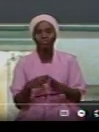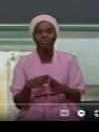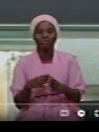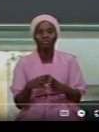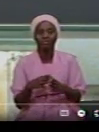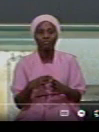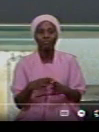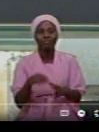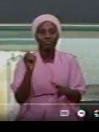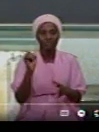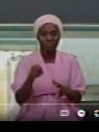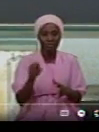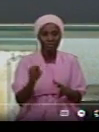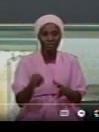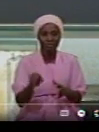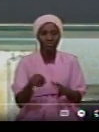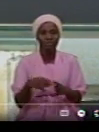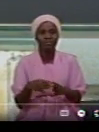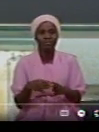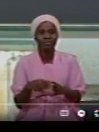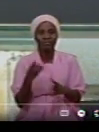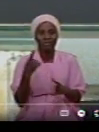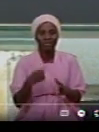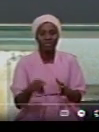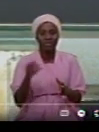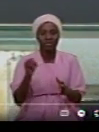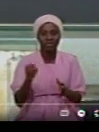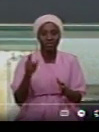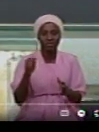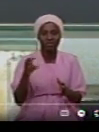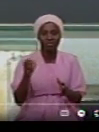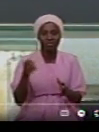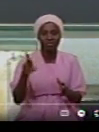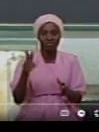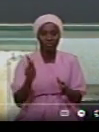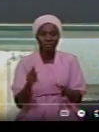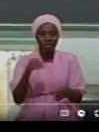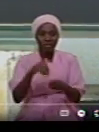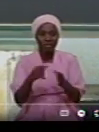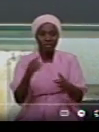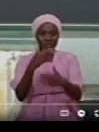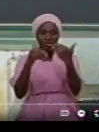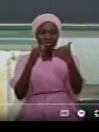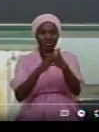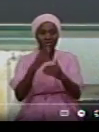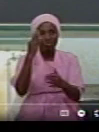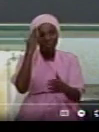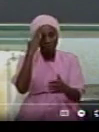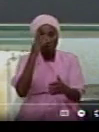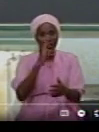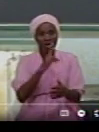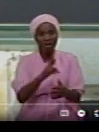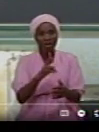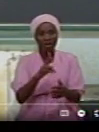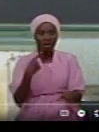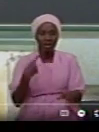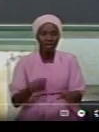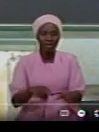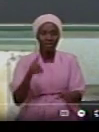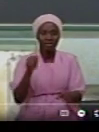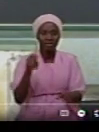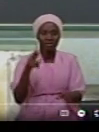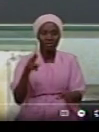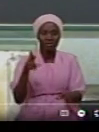battle. Yea, the stork in the heaven knows appointed times, and it